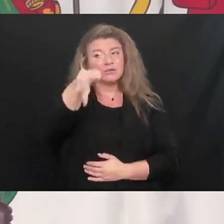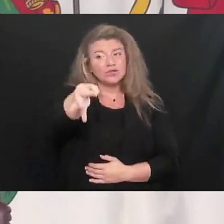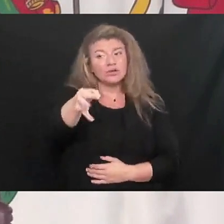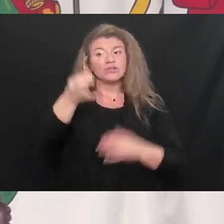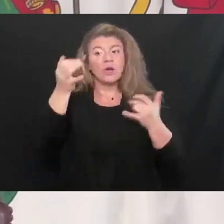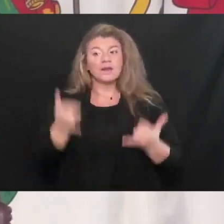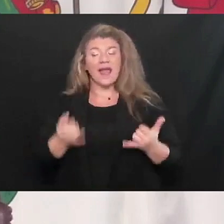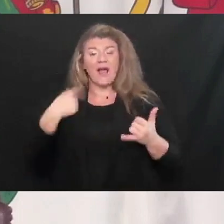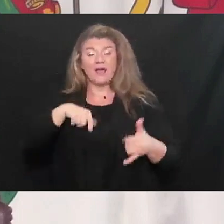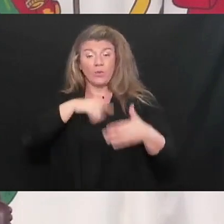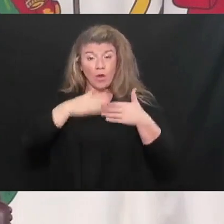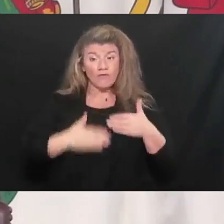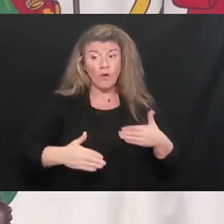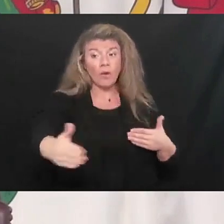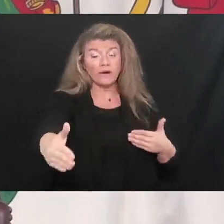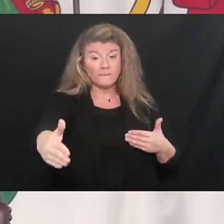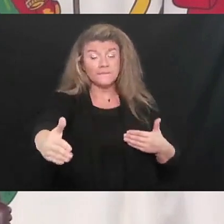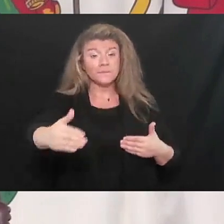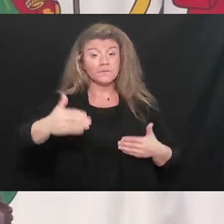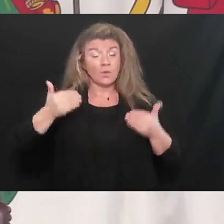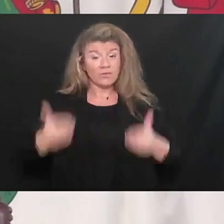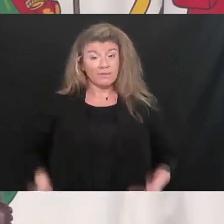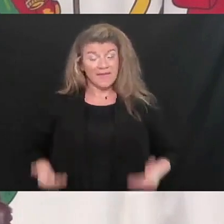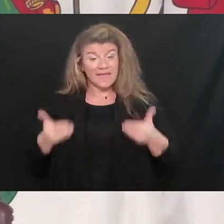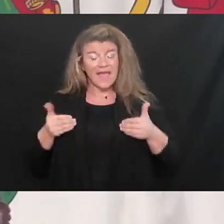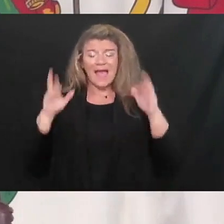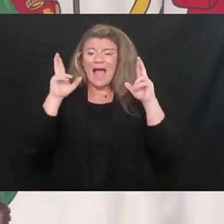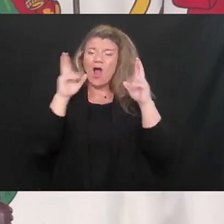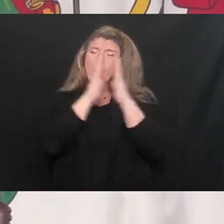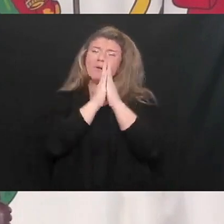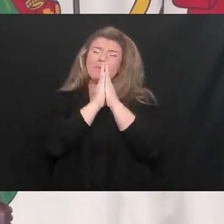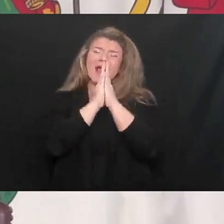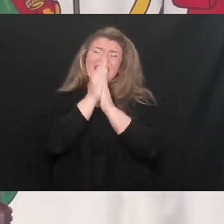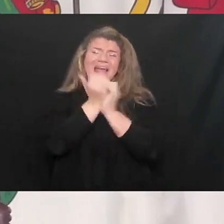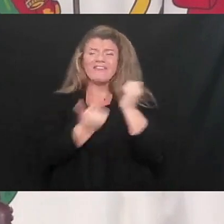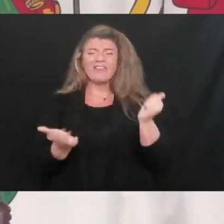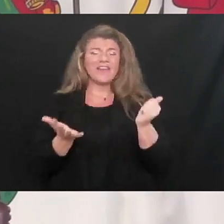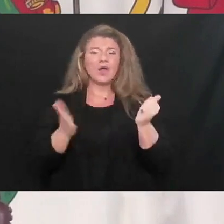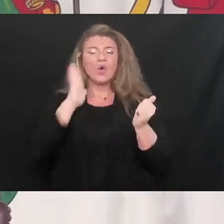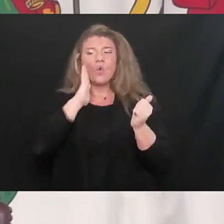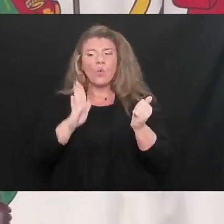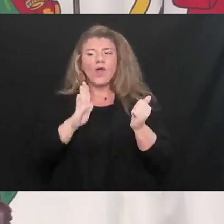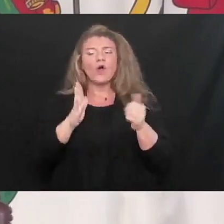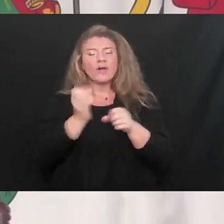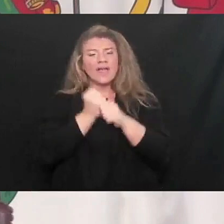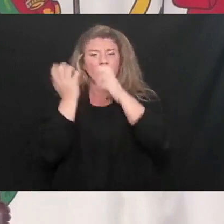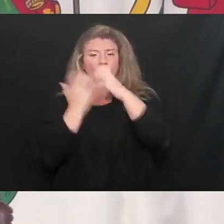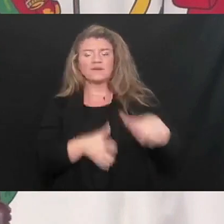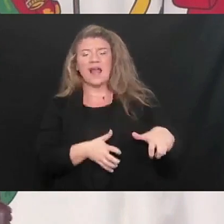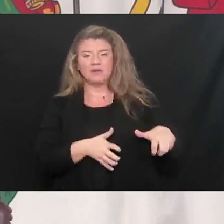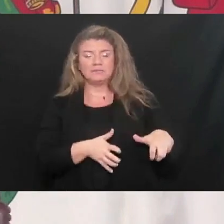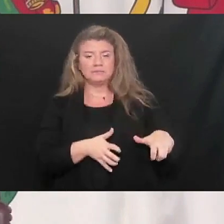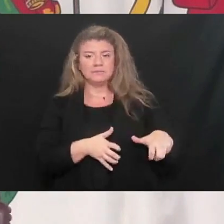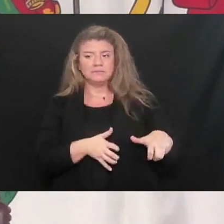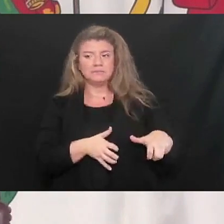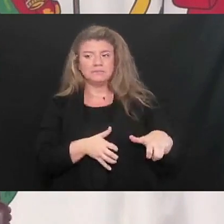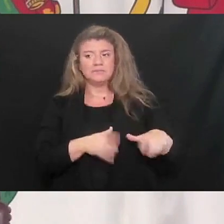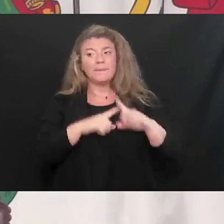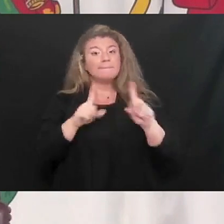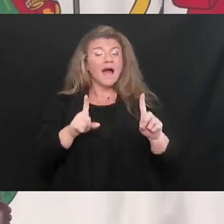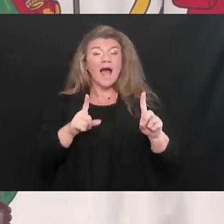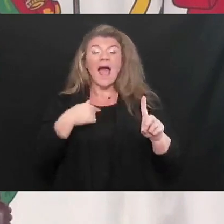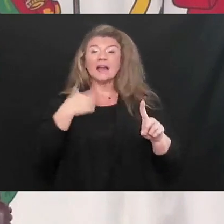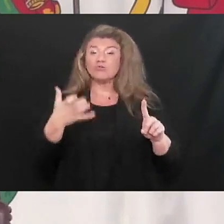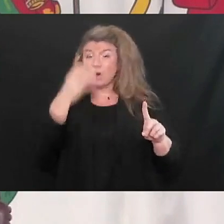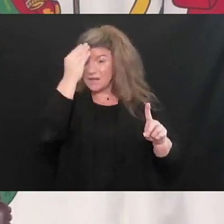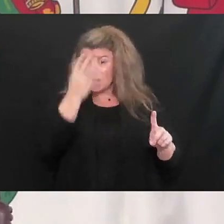forward and everything, with me, you know, I hope and pray that everything will get worked out for all. But nevertheless, I just